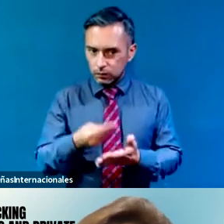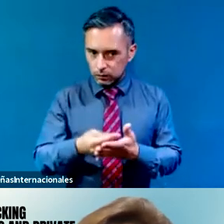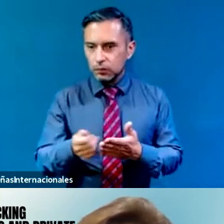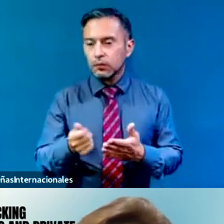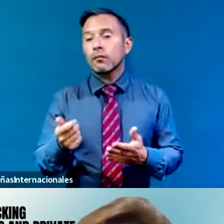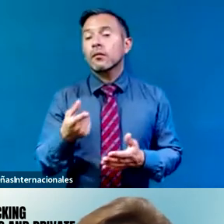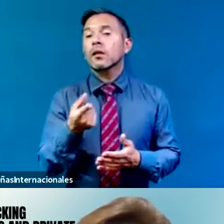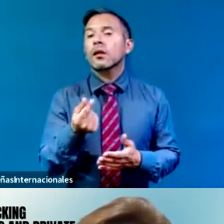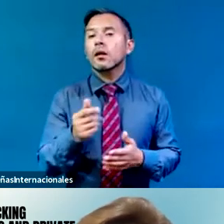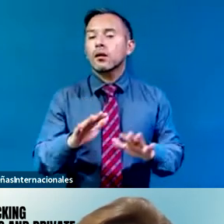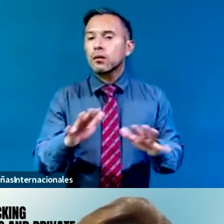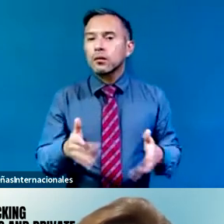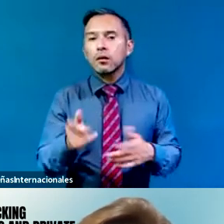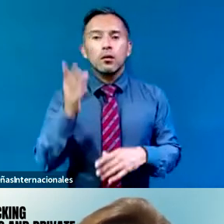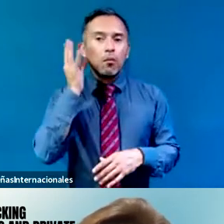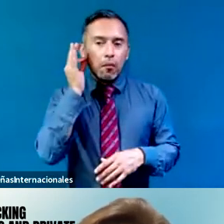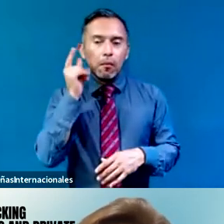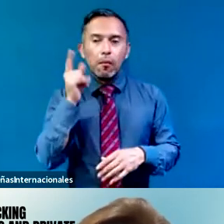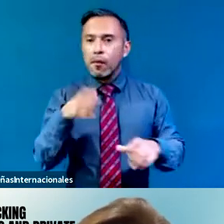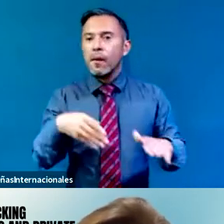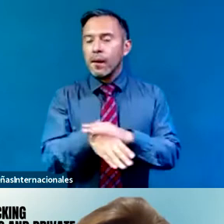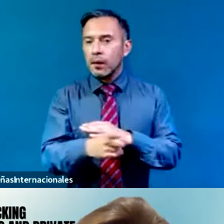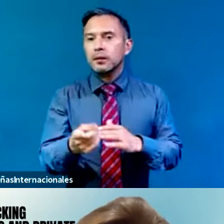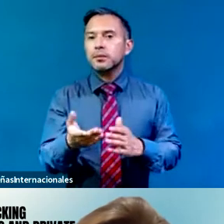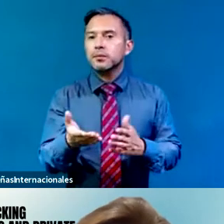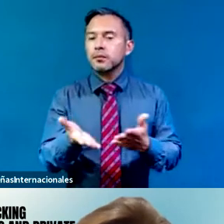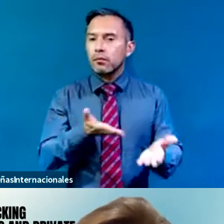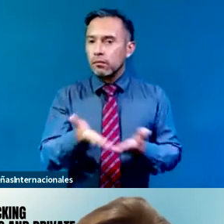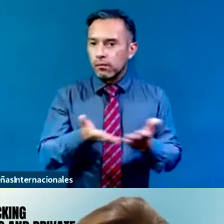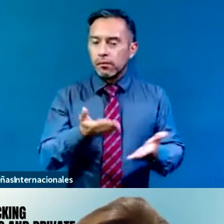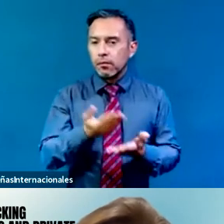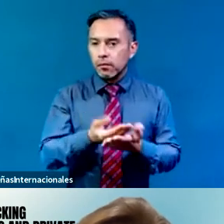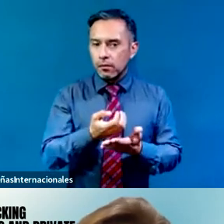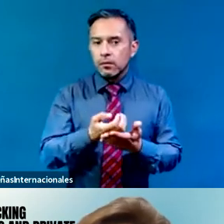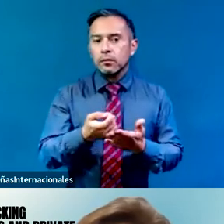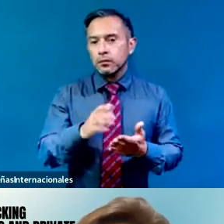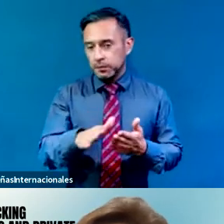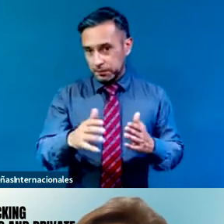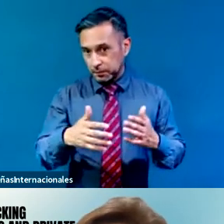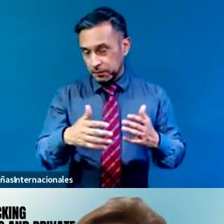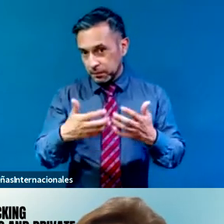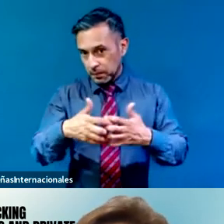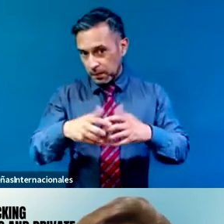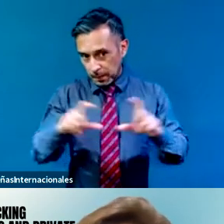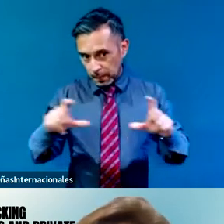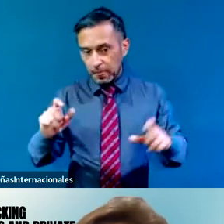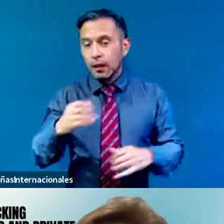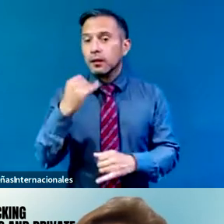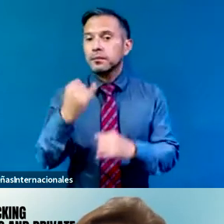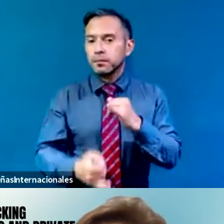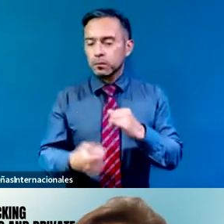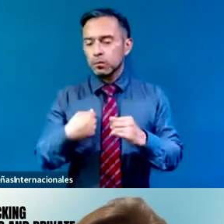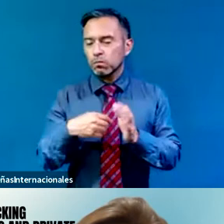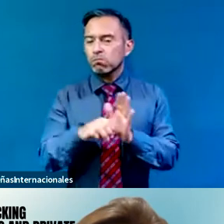and financial services for all women. I would like to illustrate two examples of our gender-inclusive